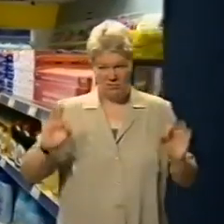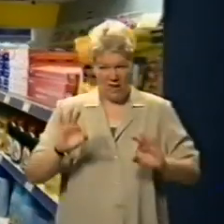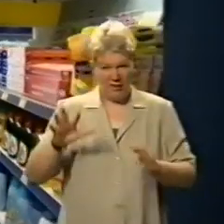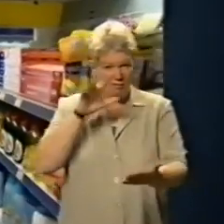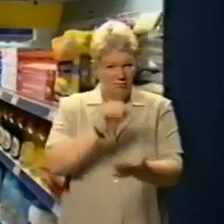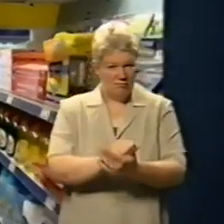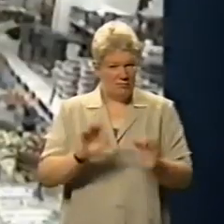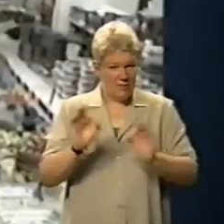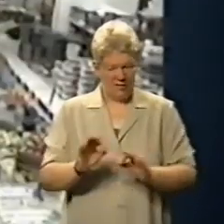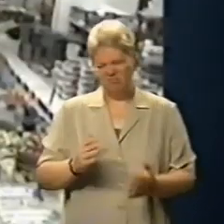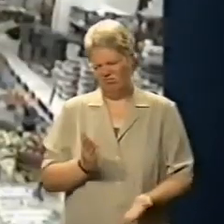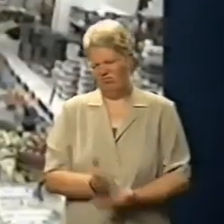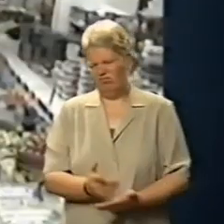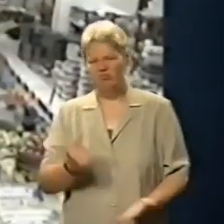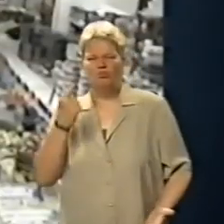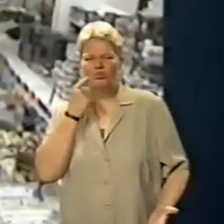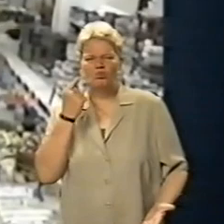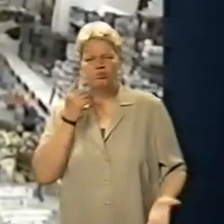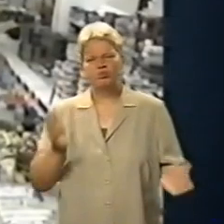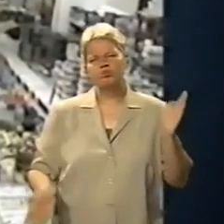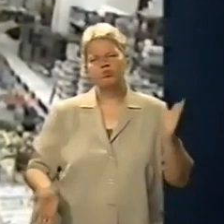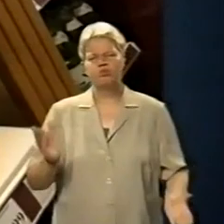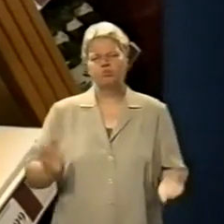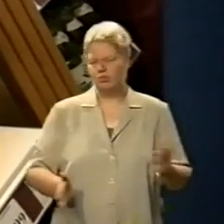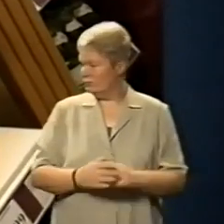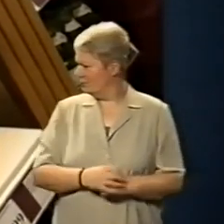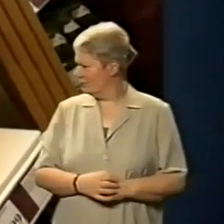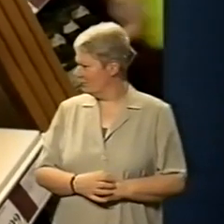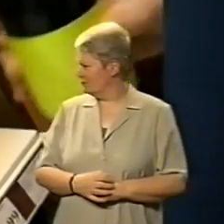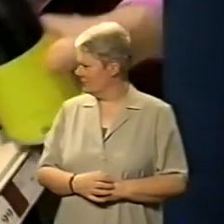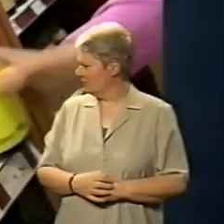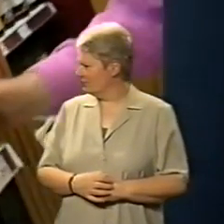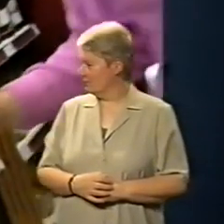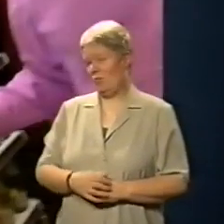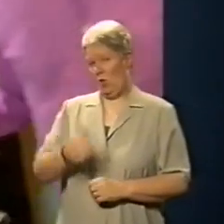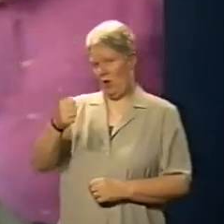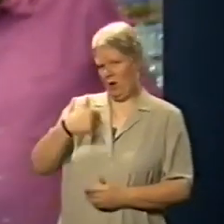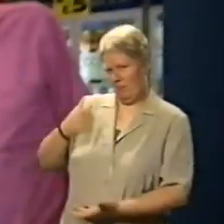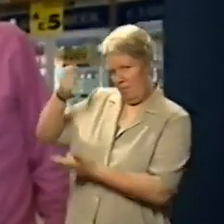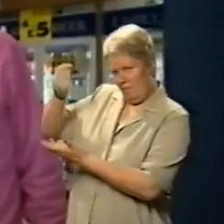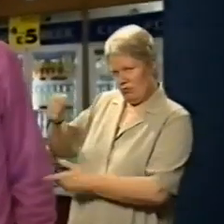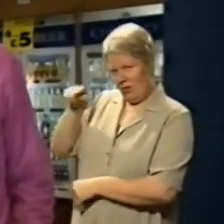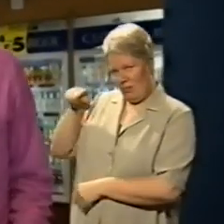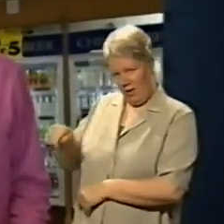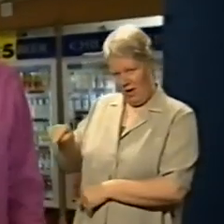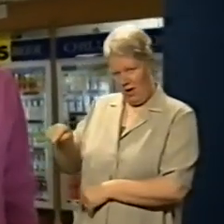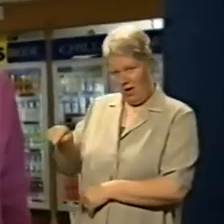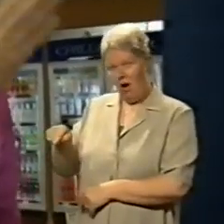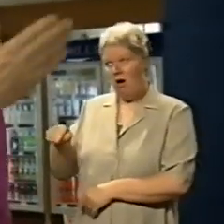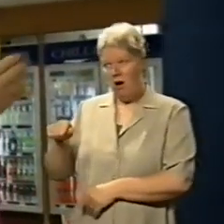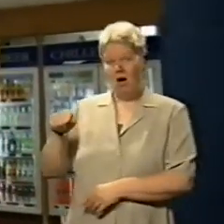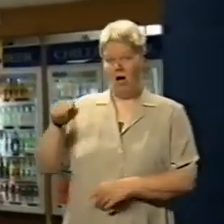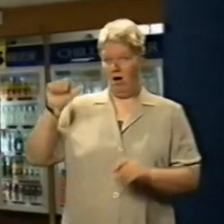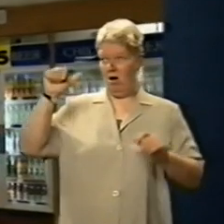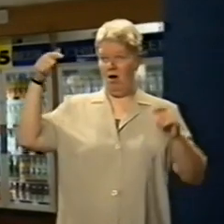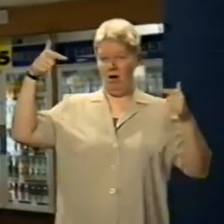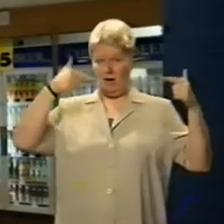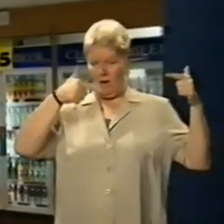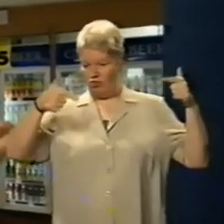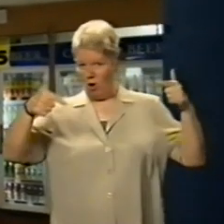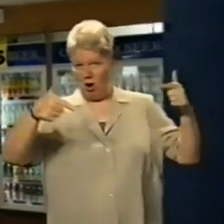you? Yeah. All right. Well, let's see what happens, then. So I'm going to plant the bottle of wine here, and the shop's cameras will